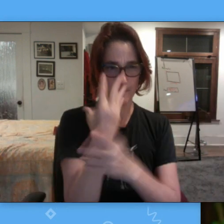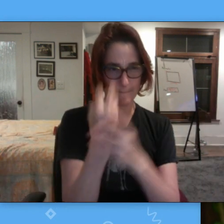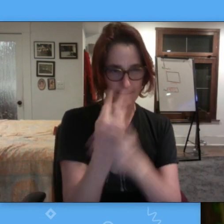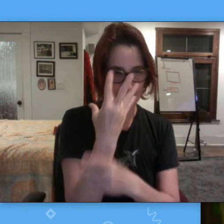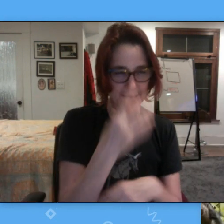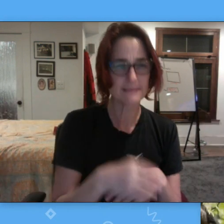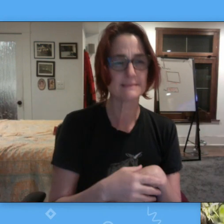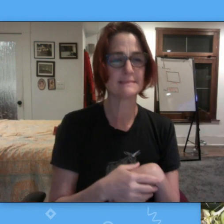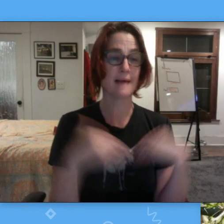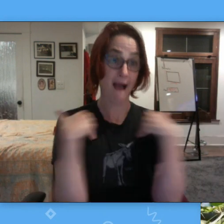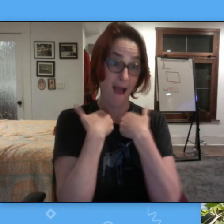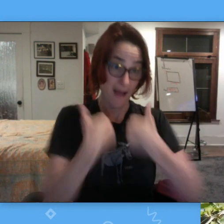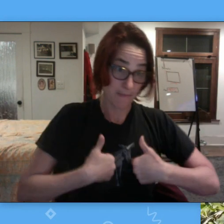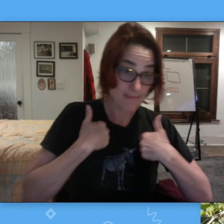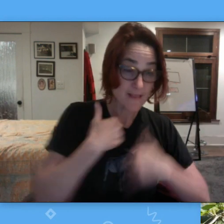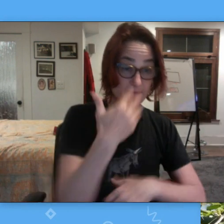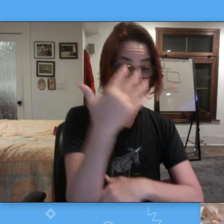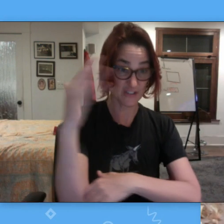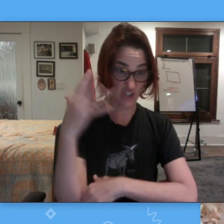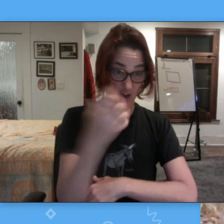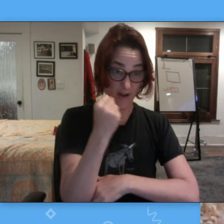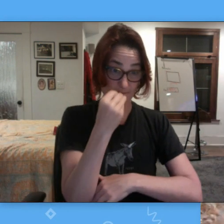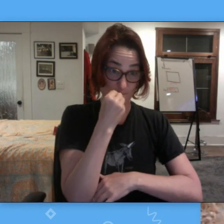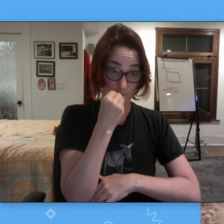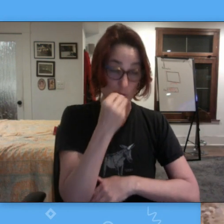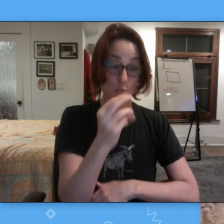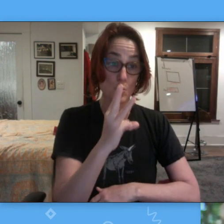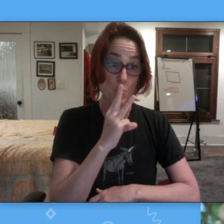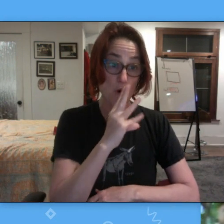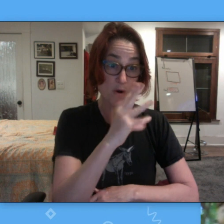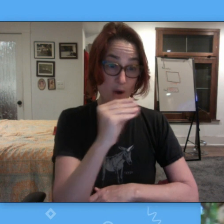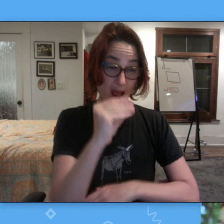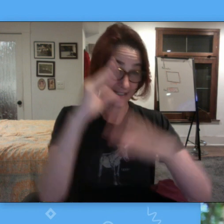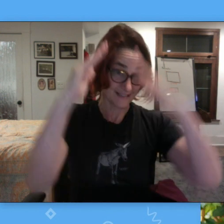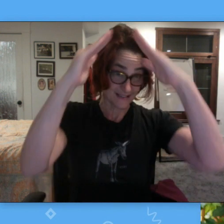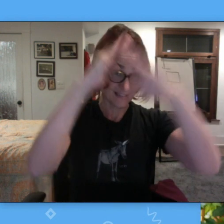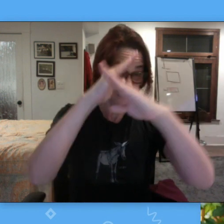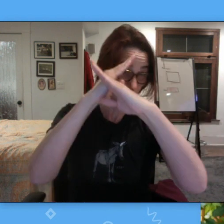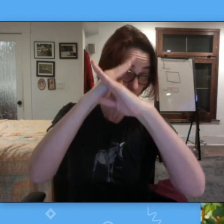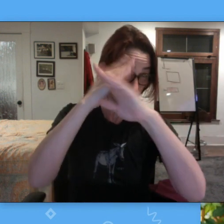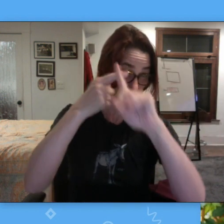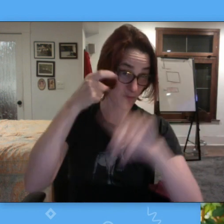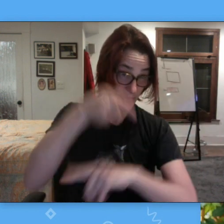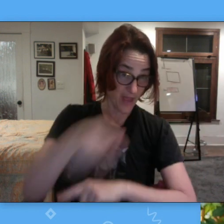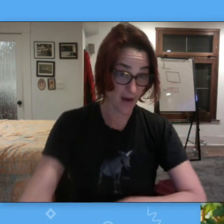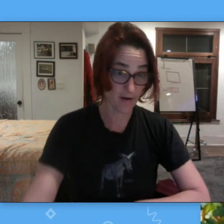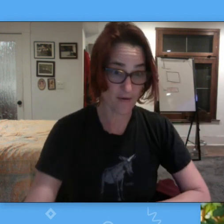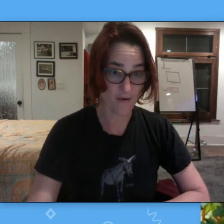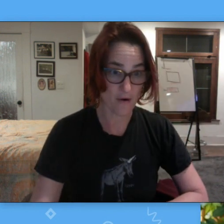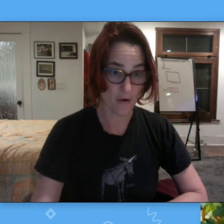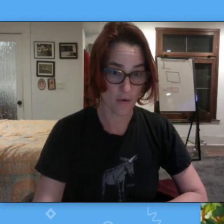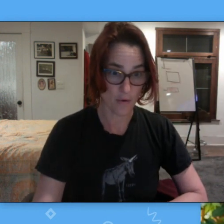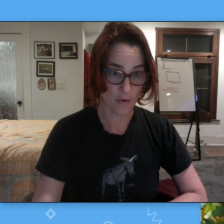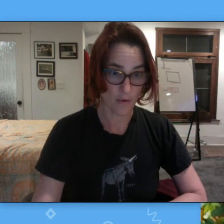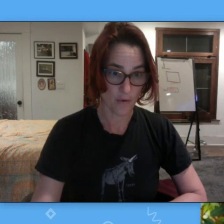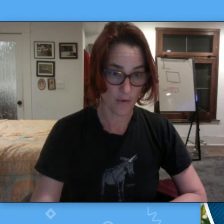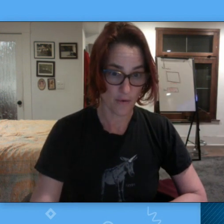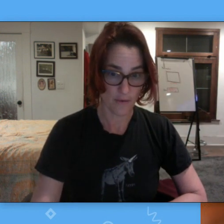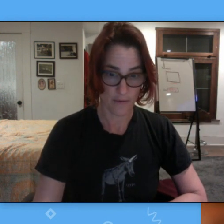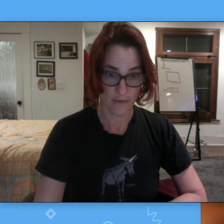Animals that live in the jungle get food, water, and shelter there. Now let's meet the next